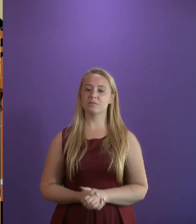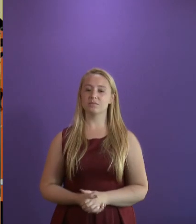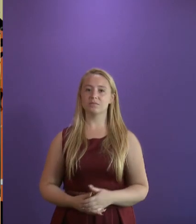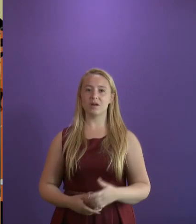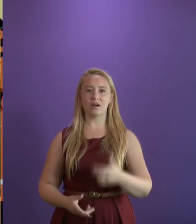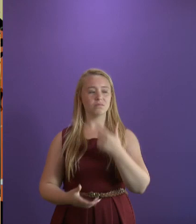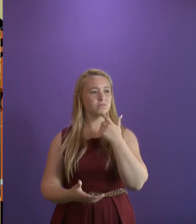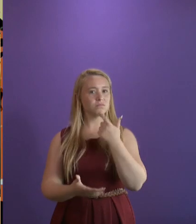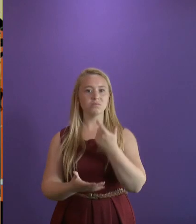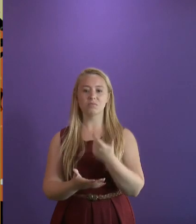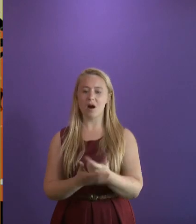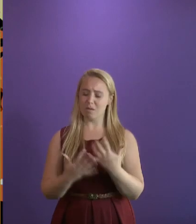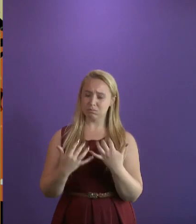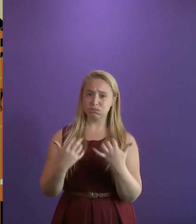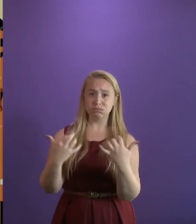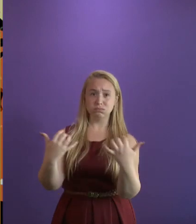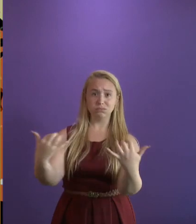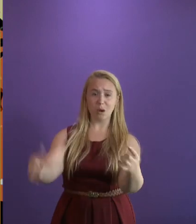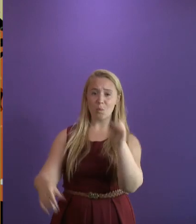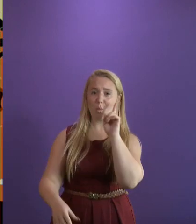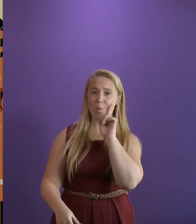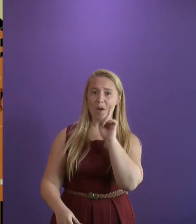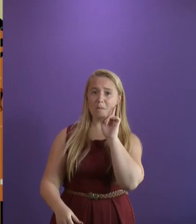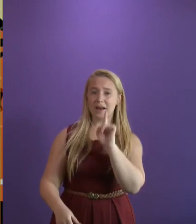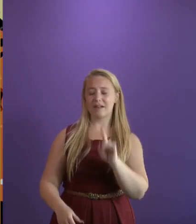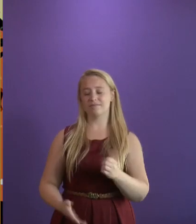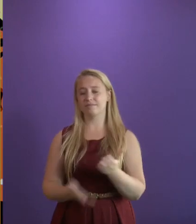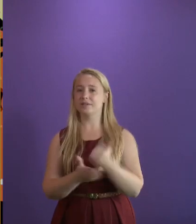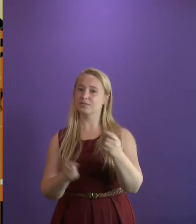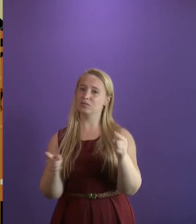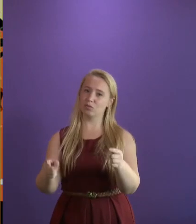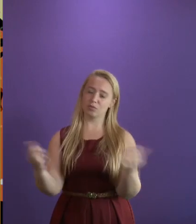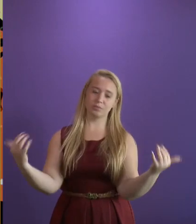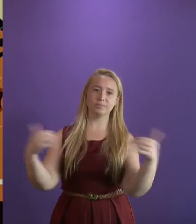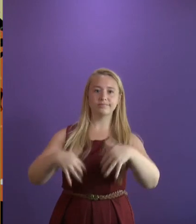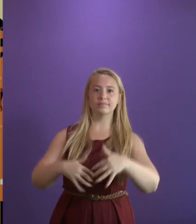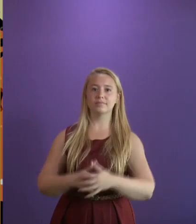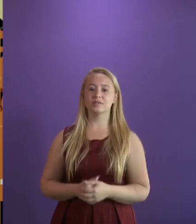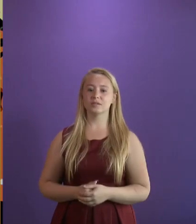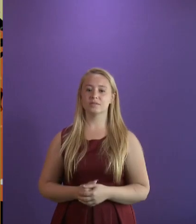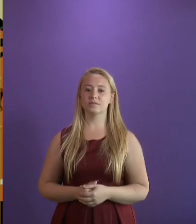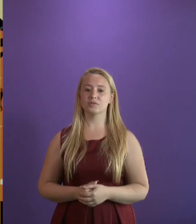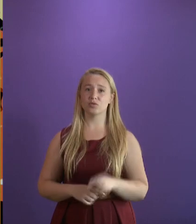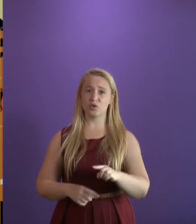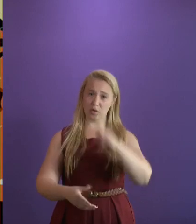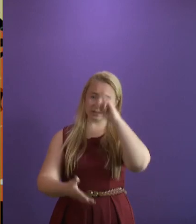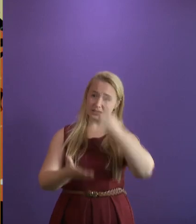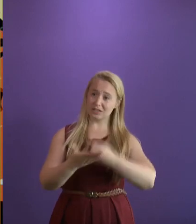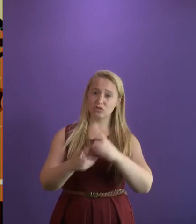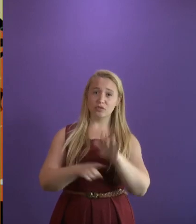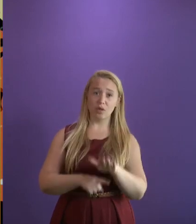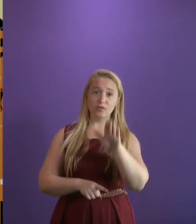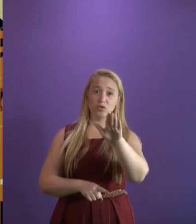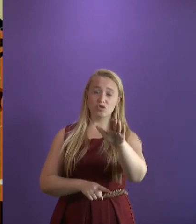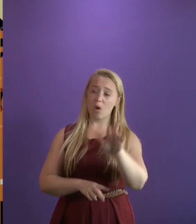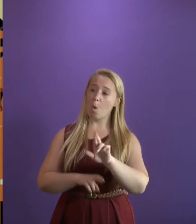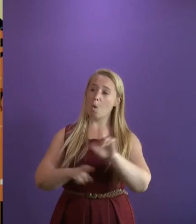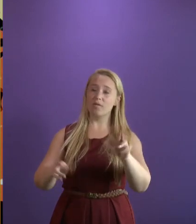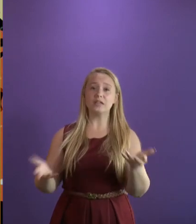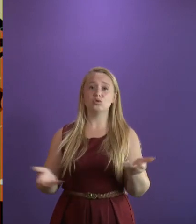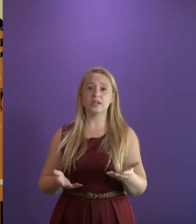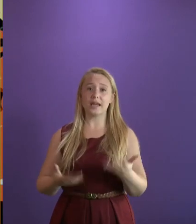this place absolutely filled with women, and it's great to have you all here today. You know, whatever decisions you take forward, hopefully you'll have learned